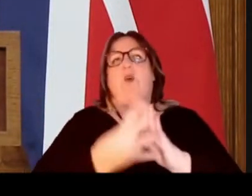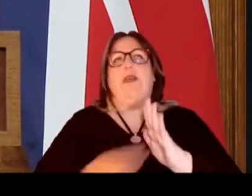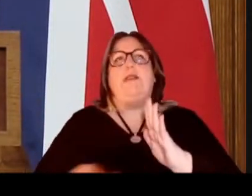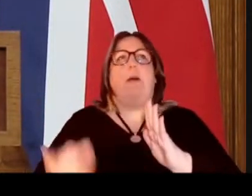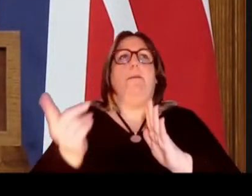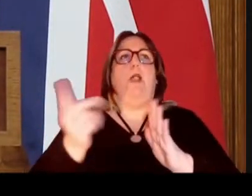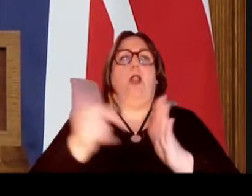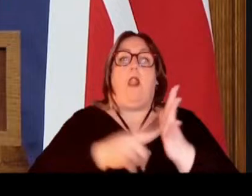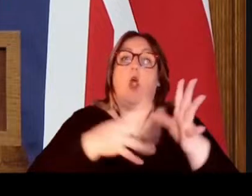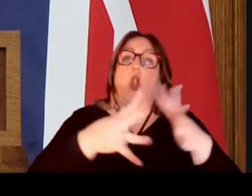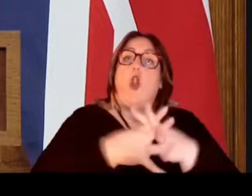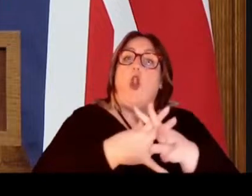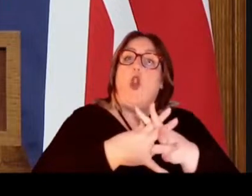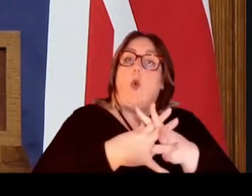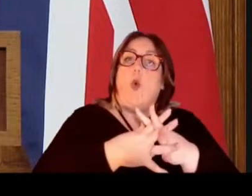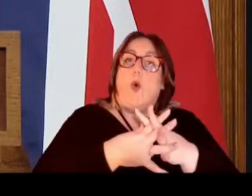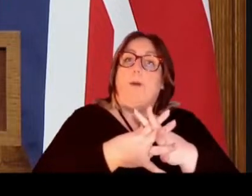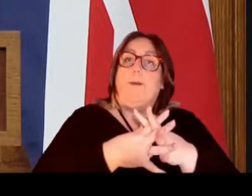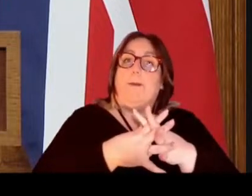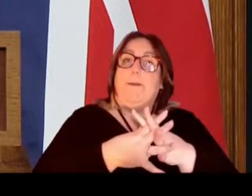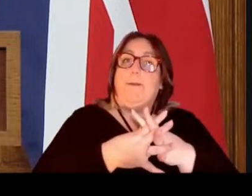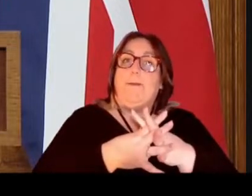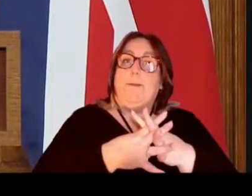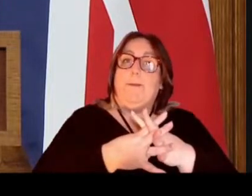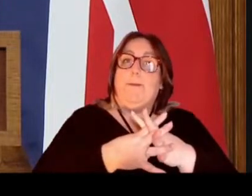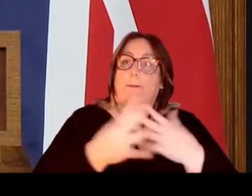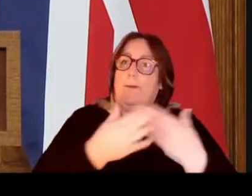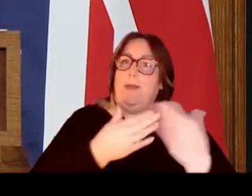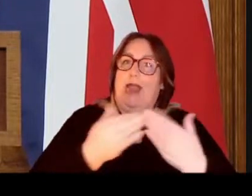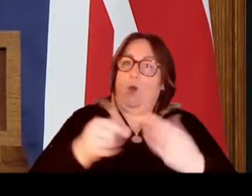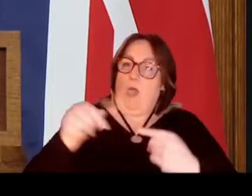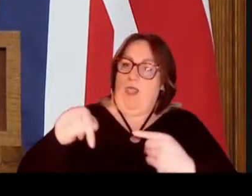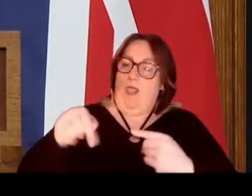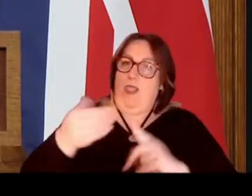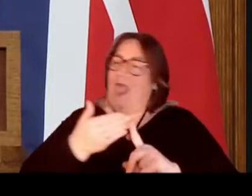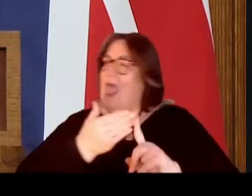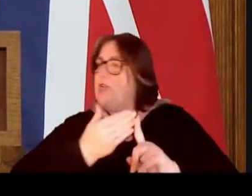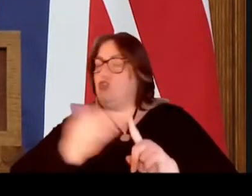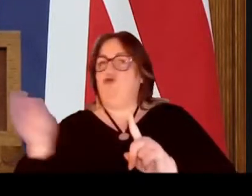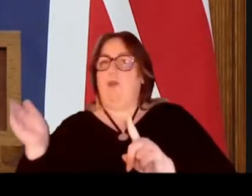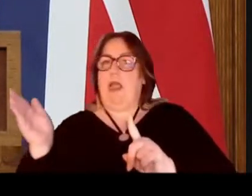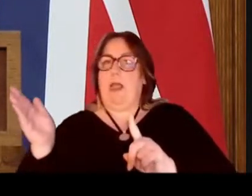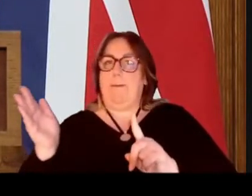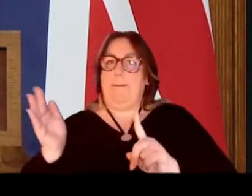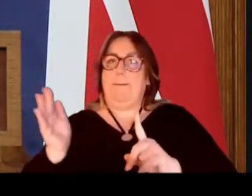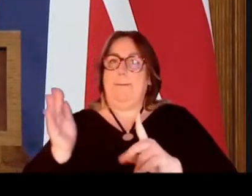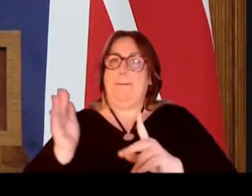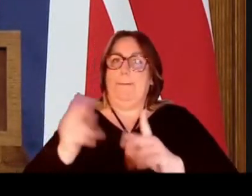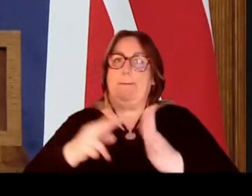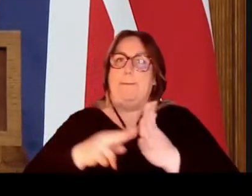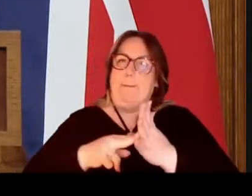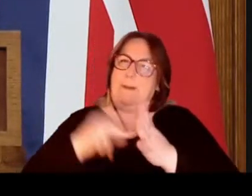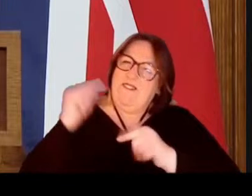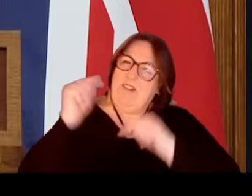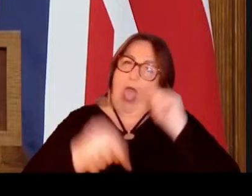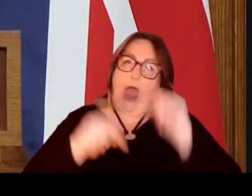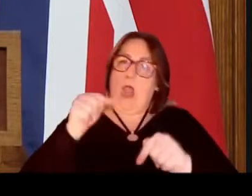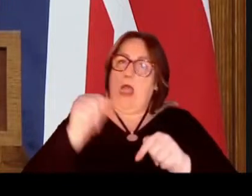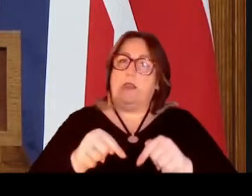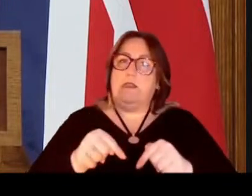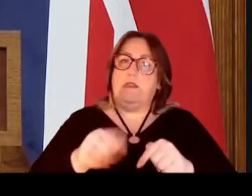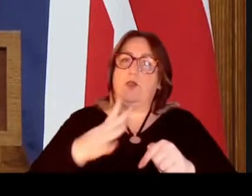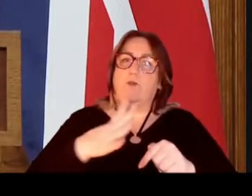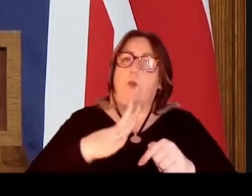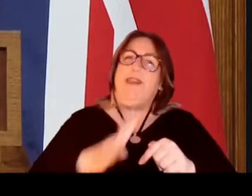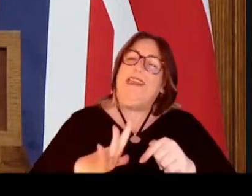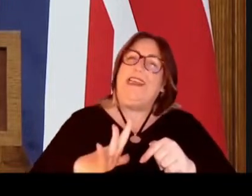law when it comes to the framework for dealing with extreme violence. So we do need the inquiry so we have the full picture, full accountability, and